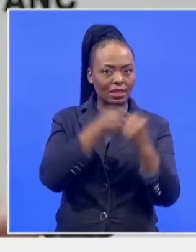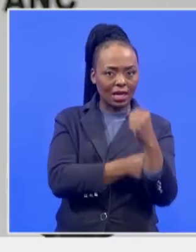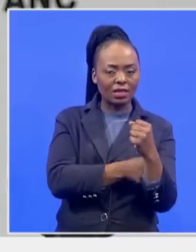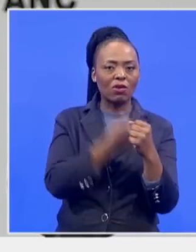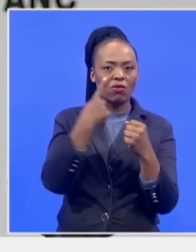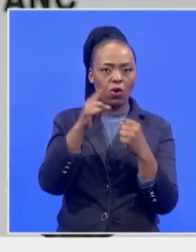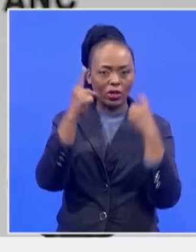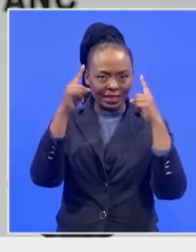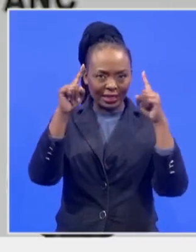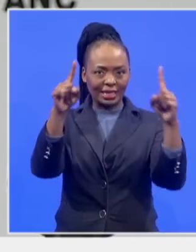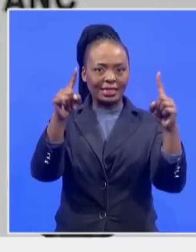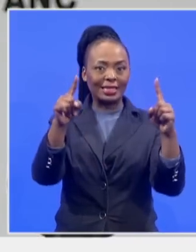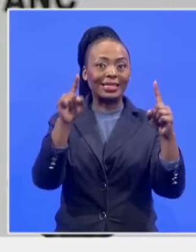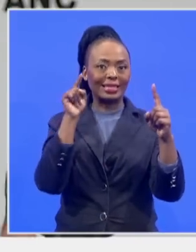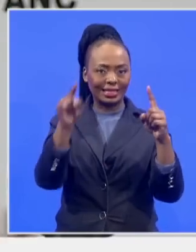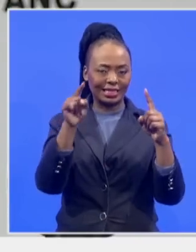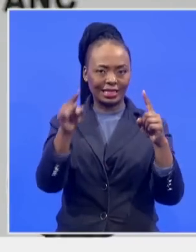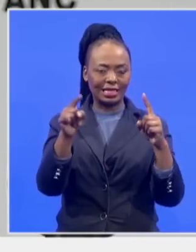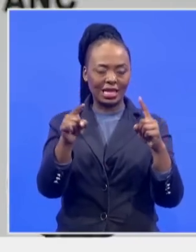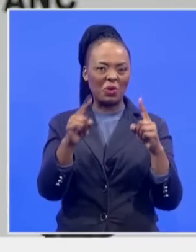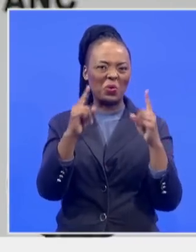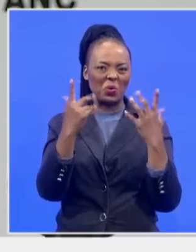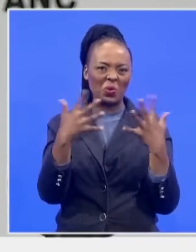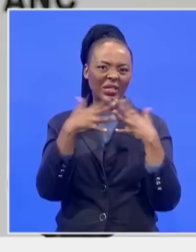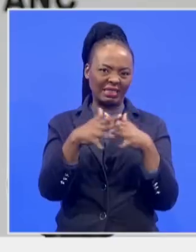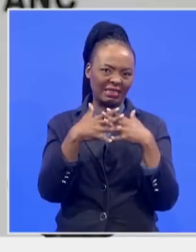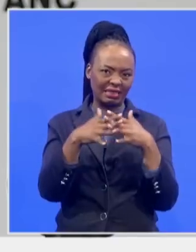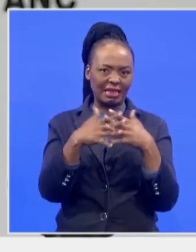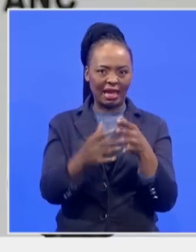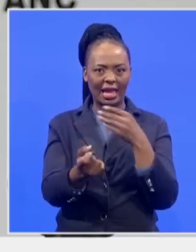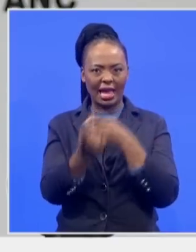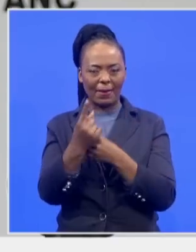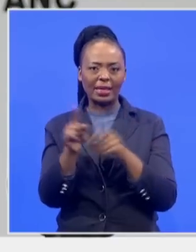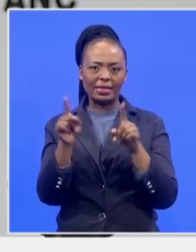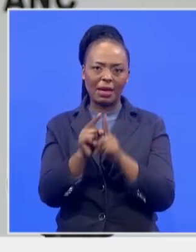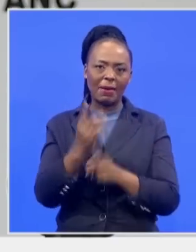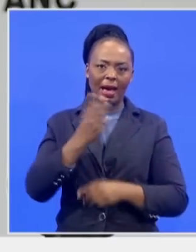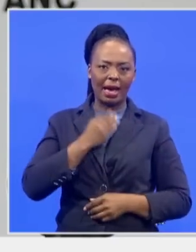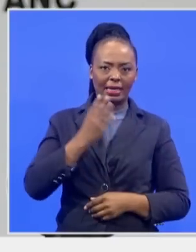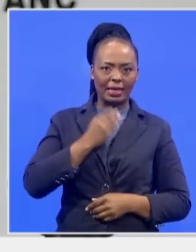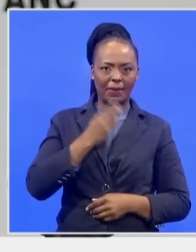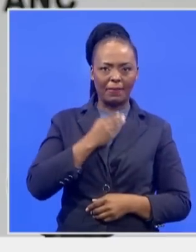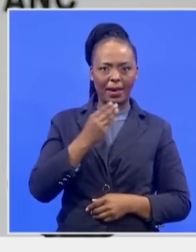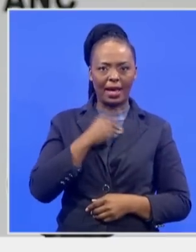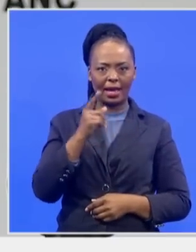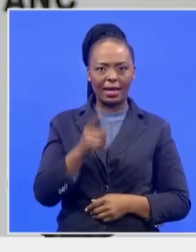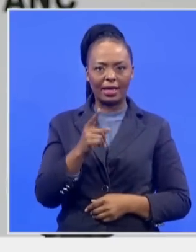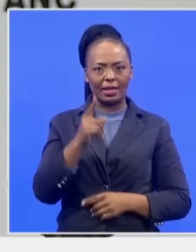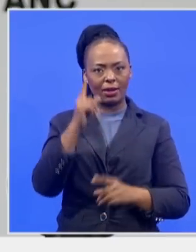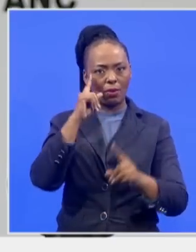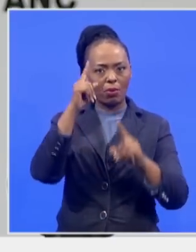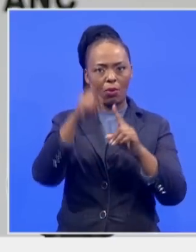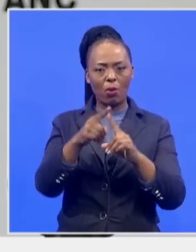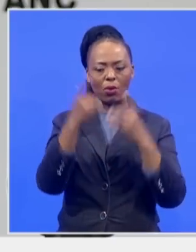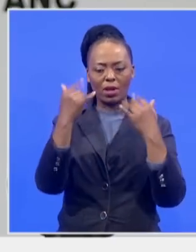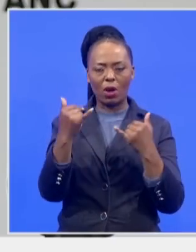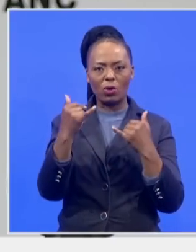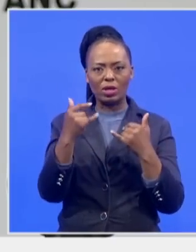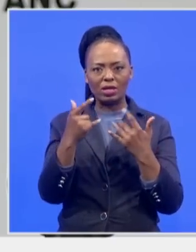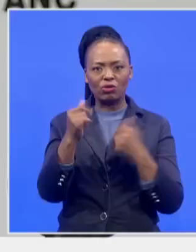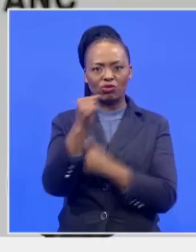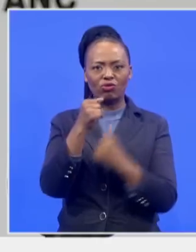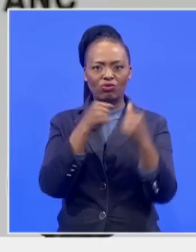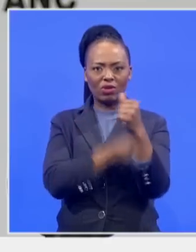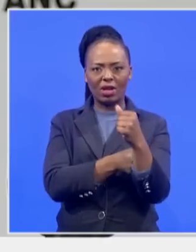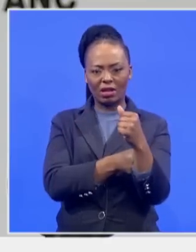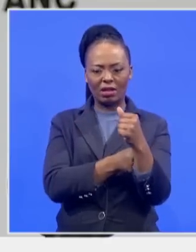succeeding and then become toxic and undermine the goal of getting the structure to a conference.